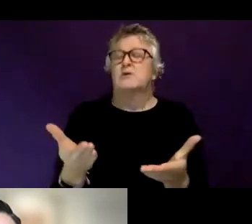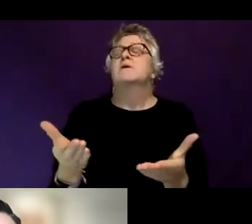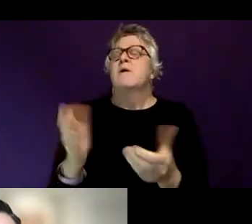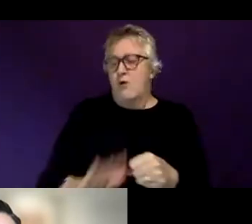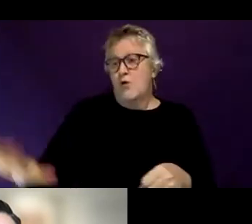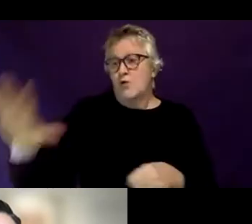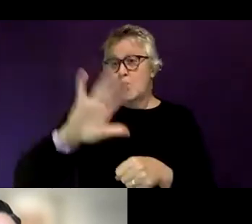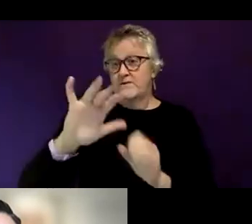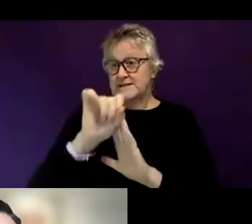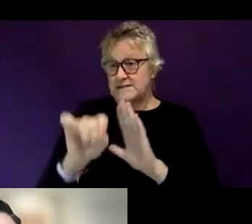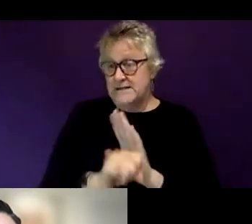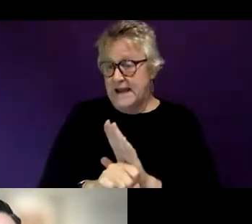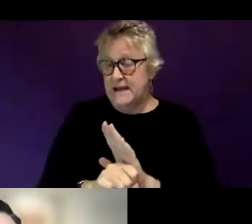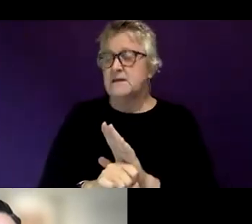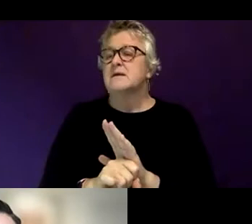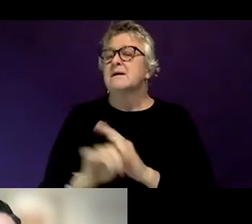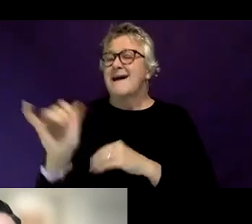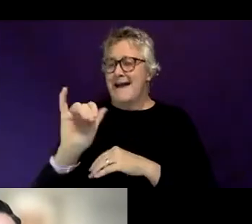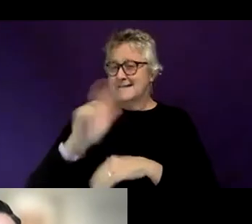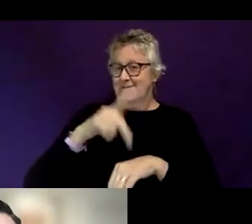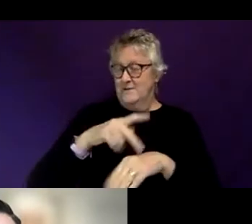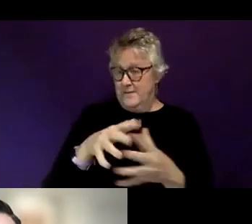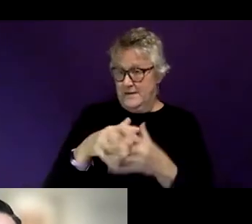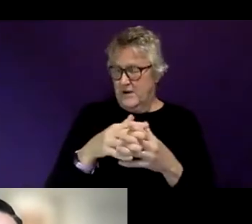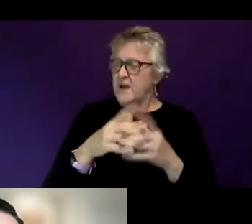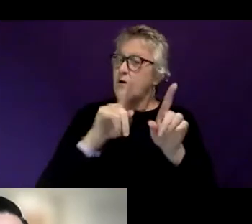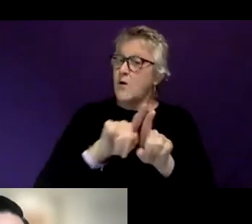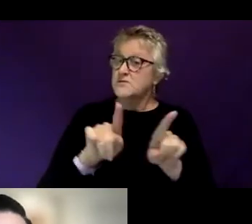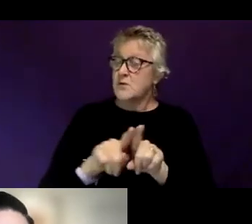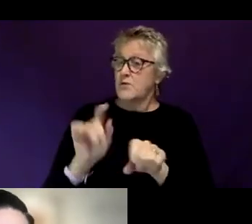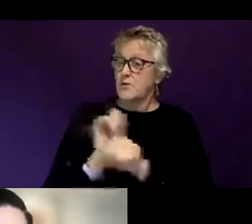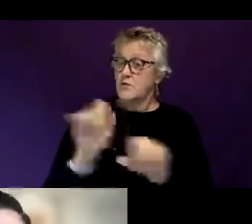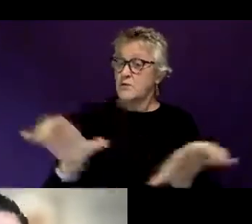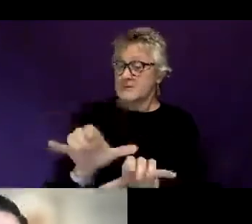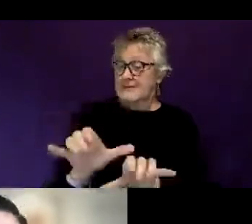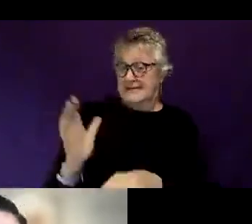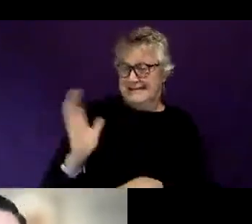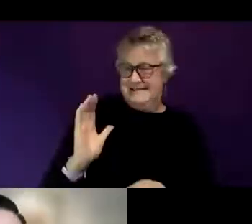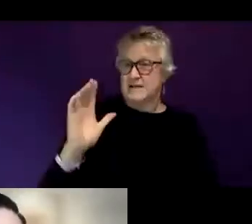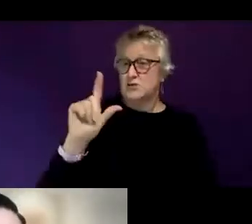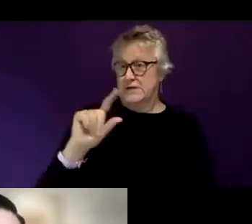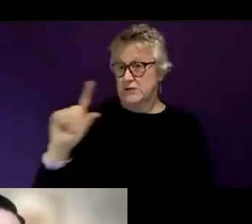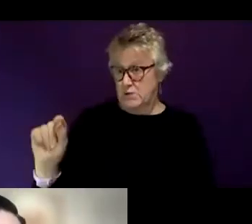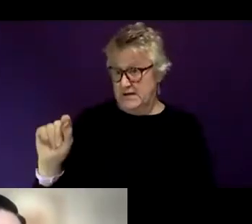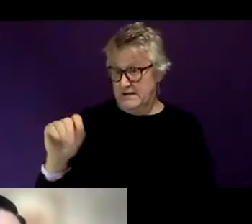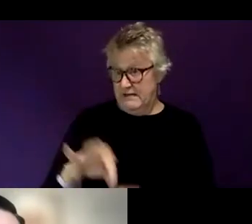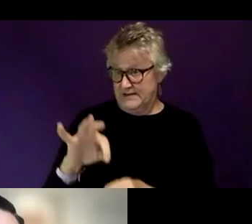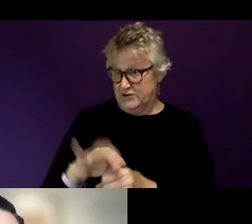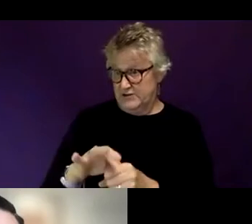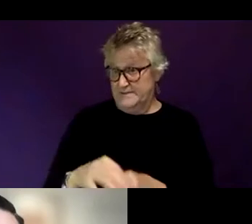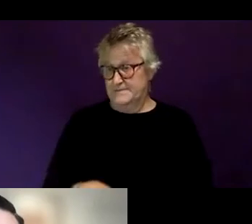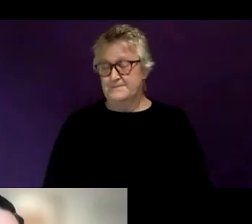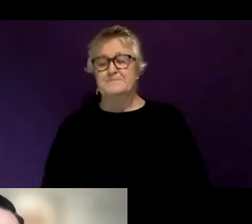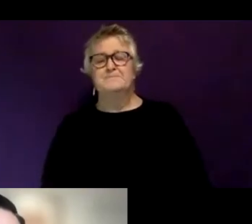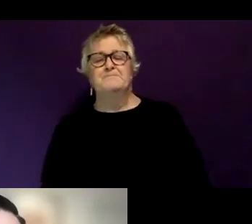work that you also did in 2020 for the elections? Yeah, so that's a great question. And, you